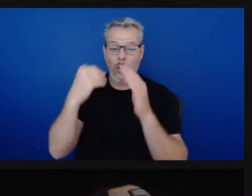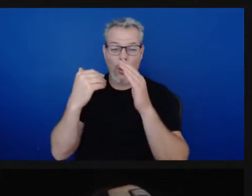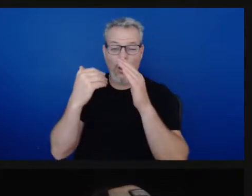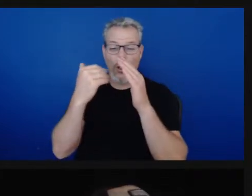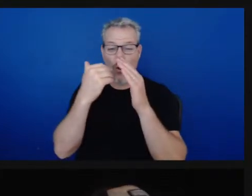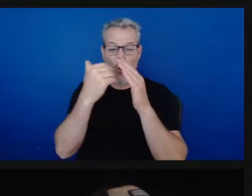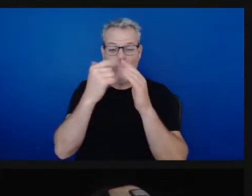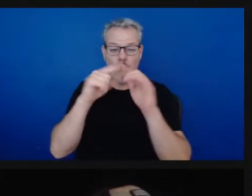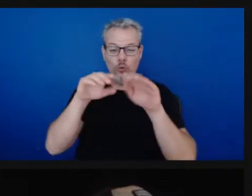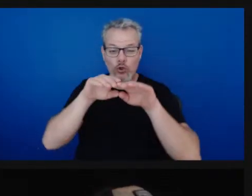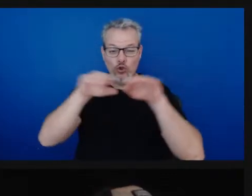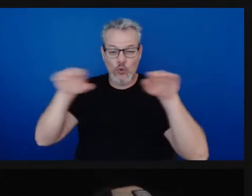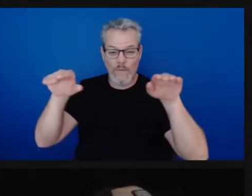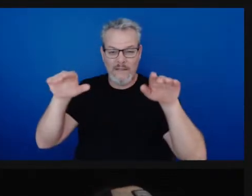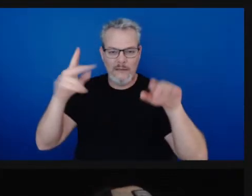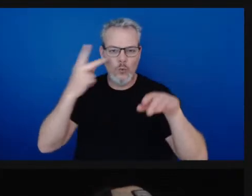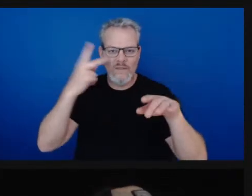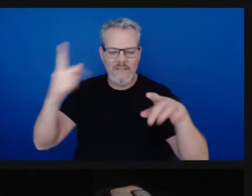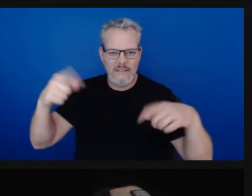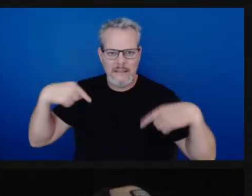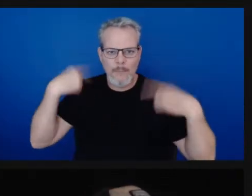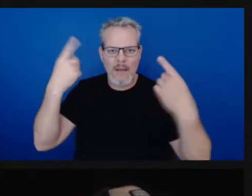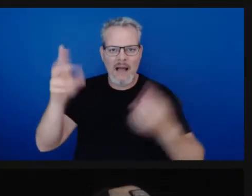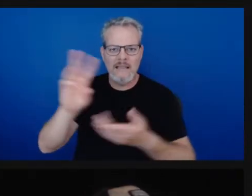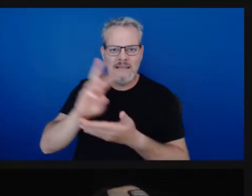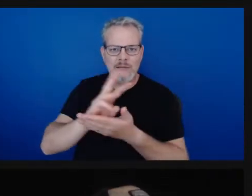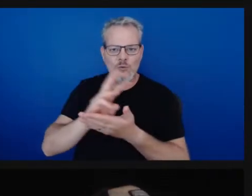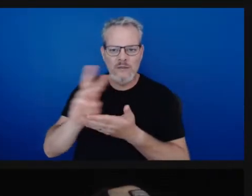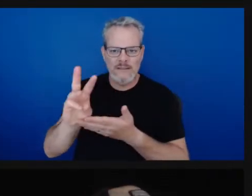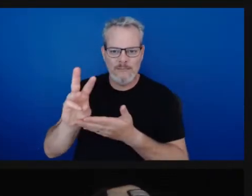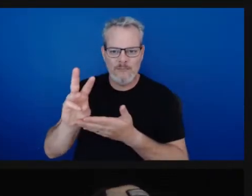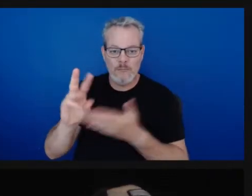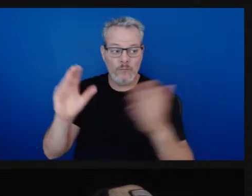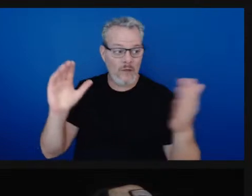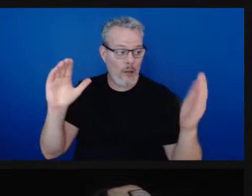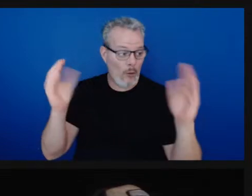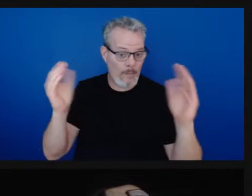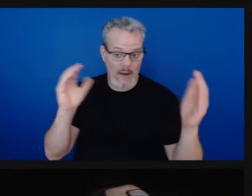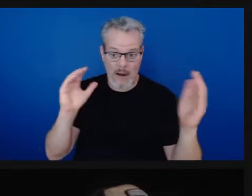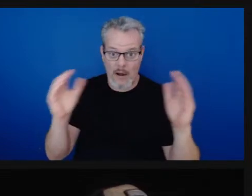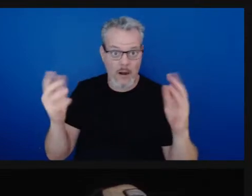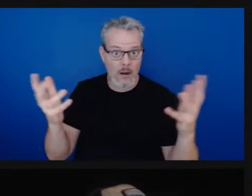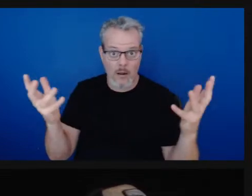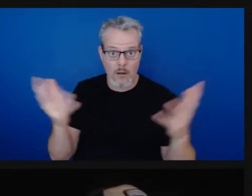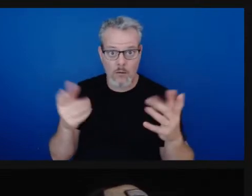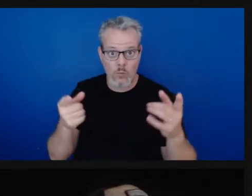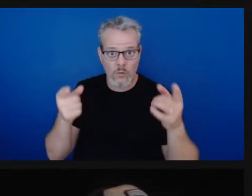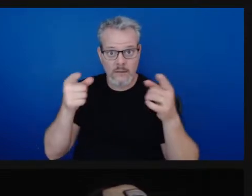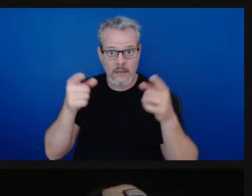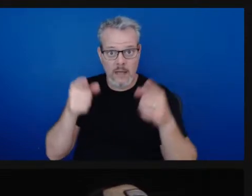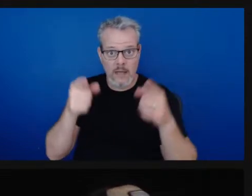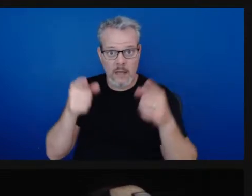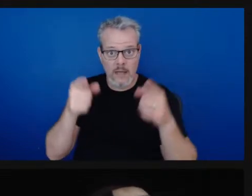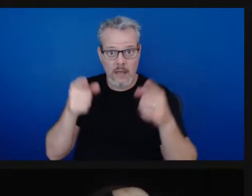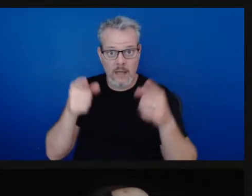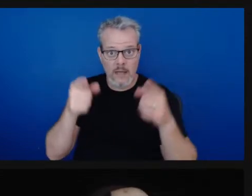seen within the last 6 weeks. So in comparison, what's happening now is pretty normal